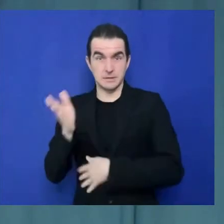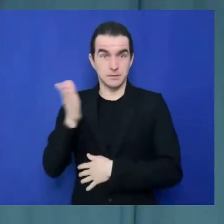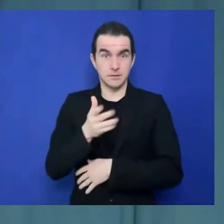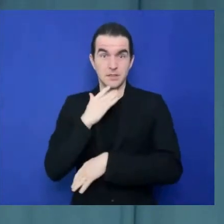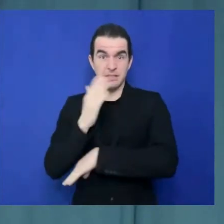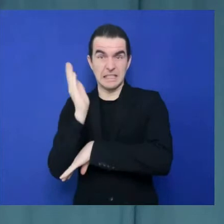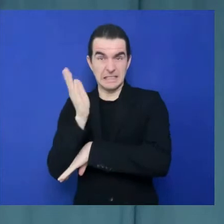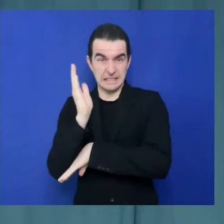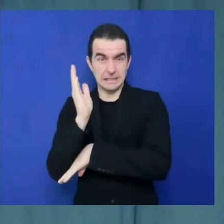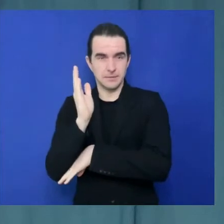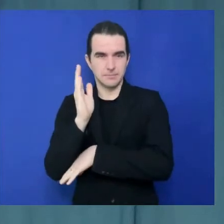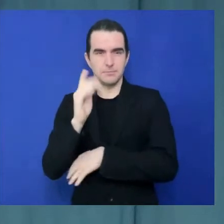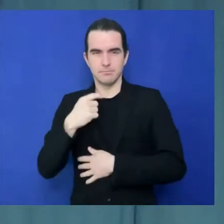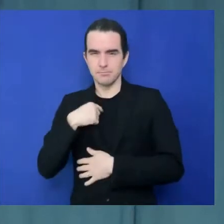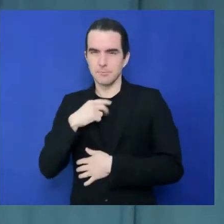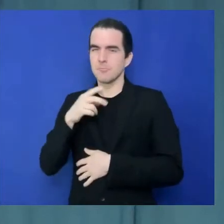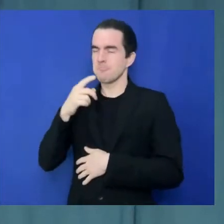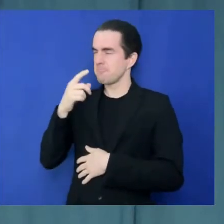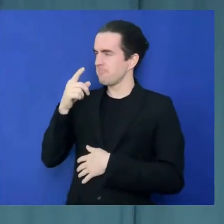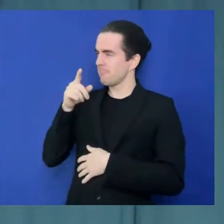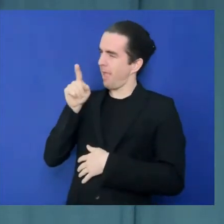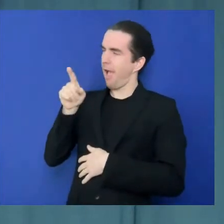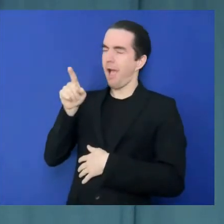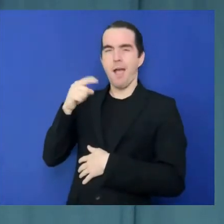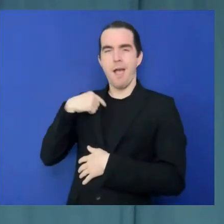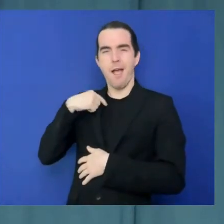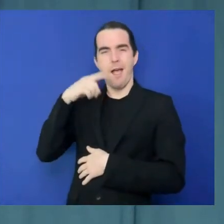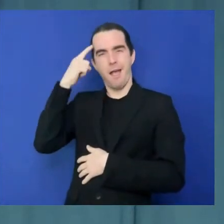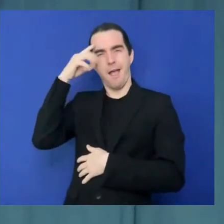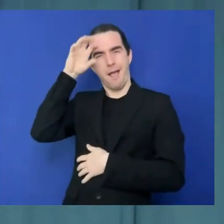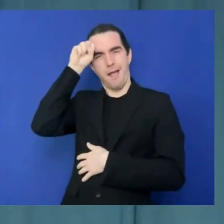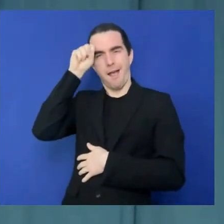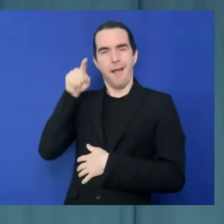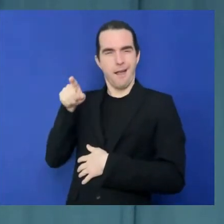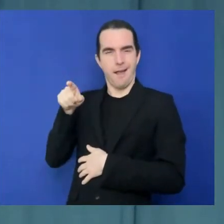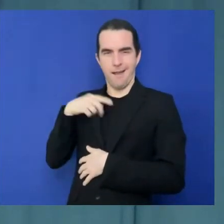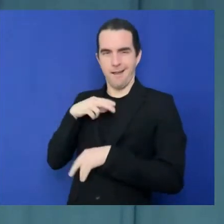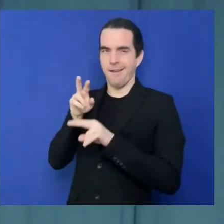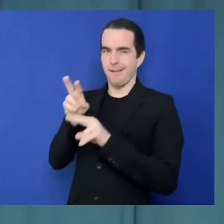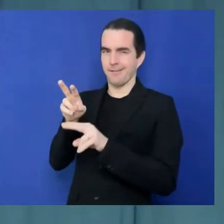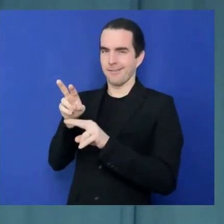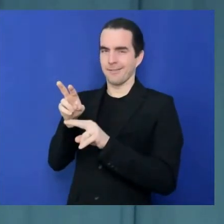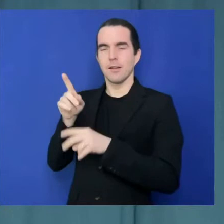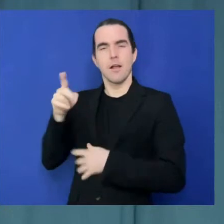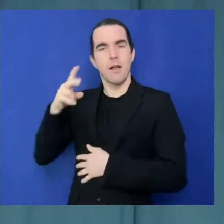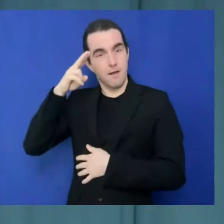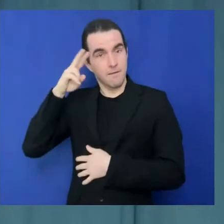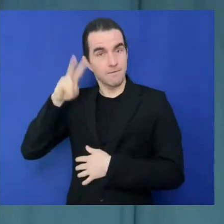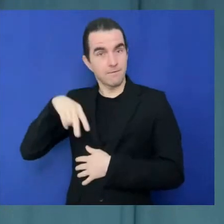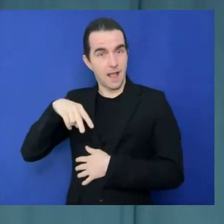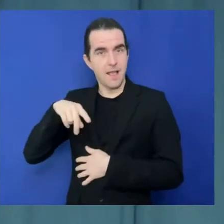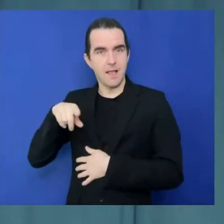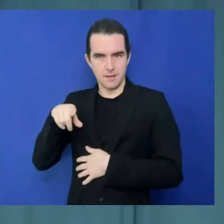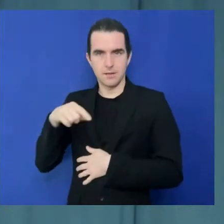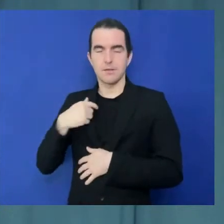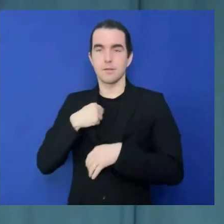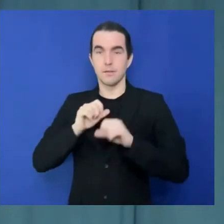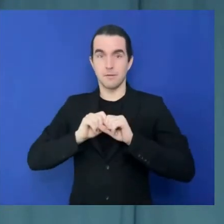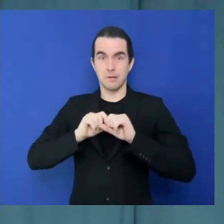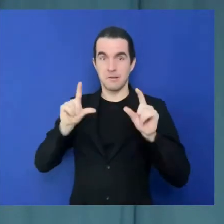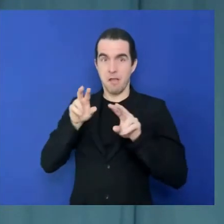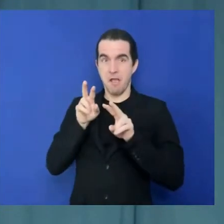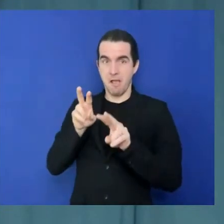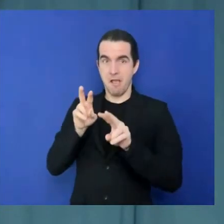your appropriate title to make sure I get it right. So Ms. Ghada Waly is Director General and Executive Director of the